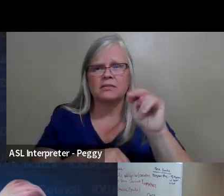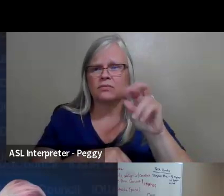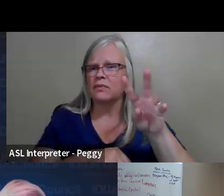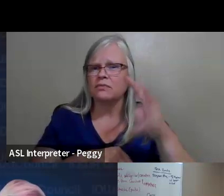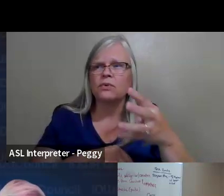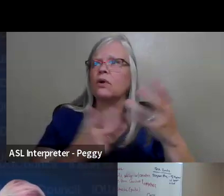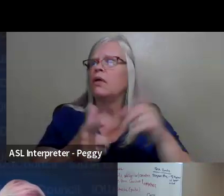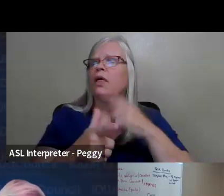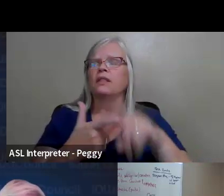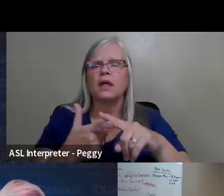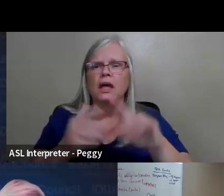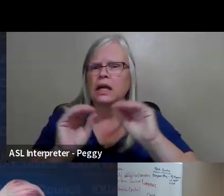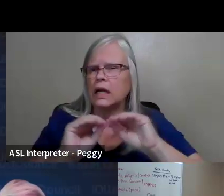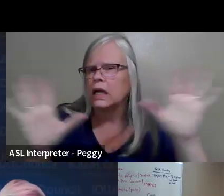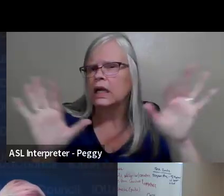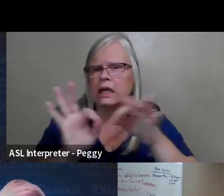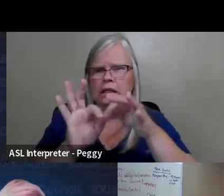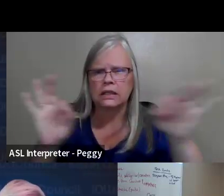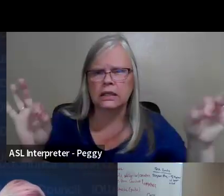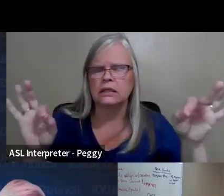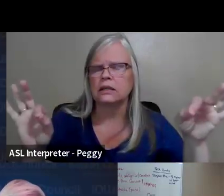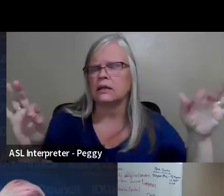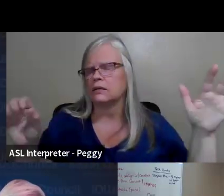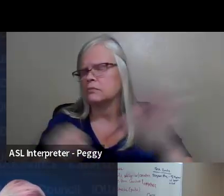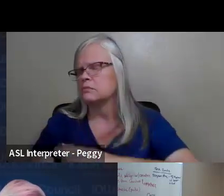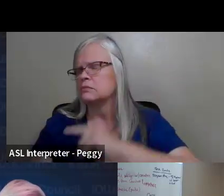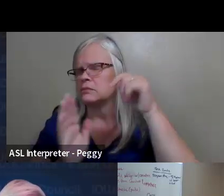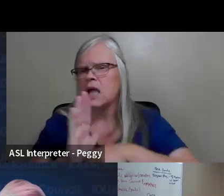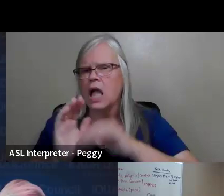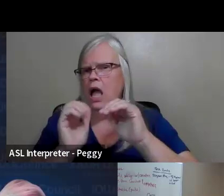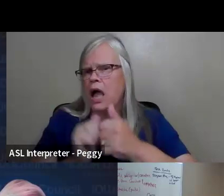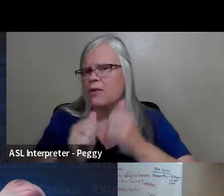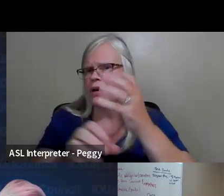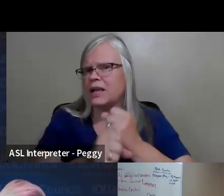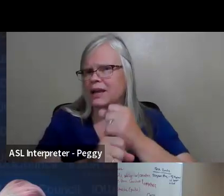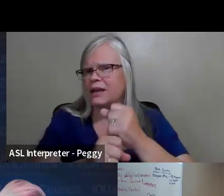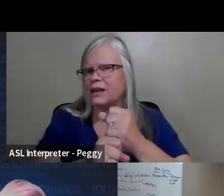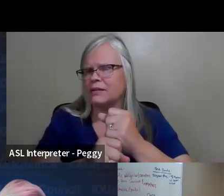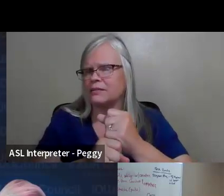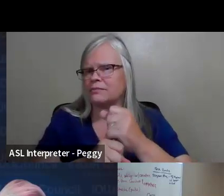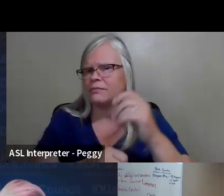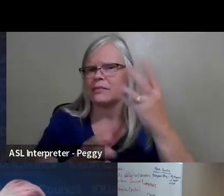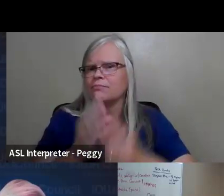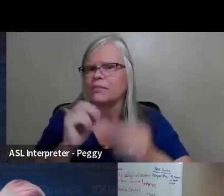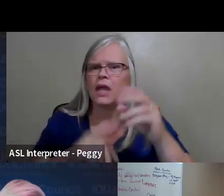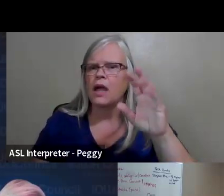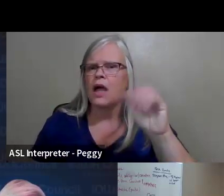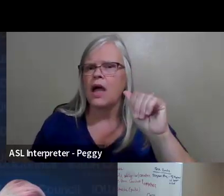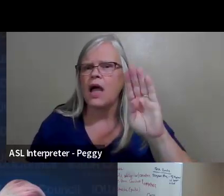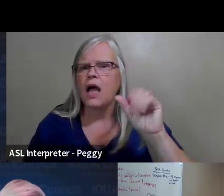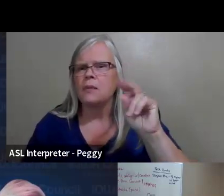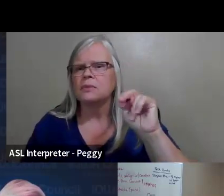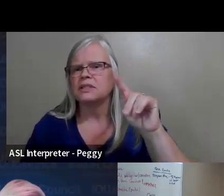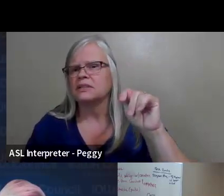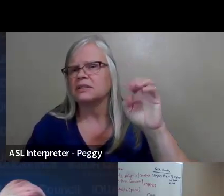plain language, very, very comprehensive. So just want to put a plug in that. And Bailey, it's great resources on your